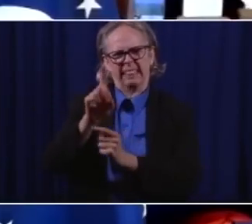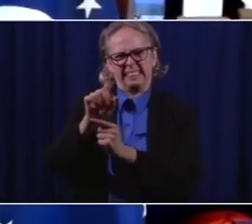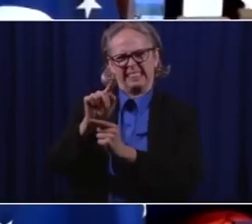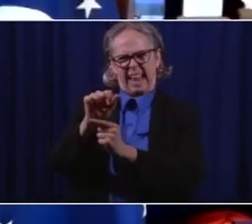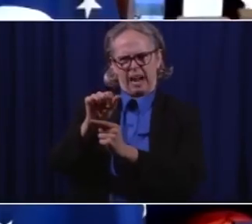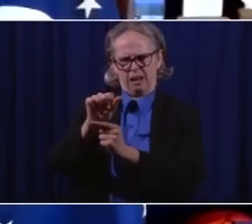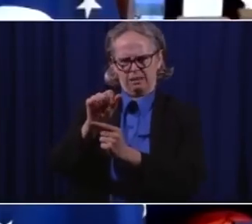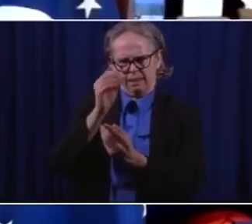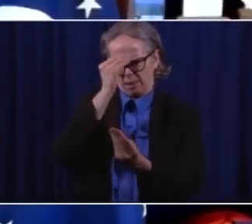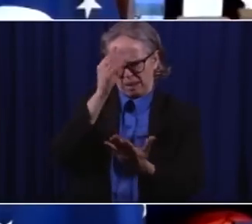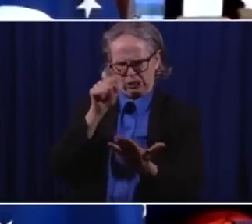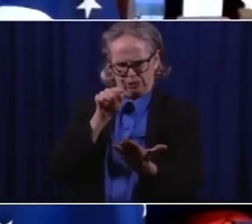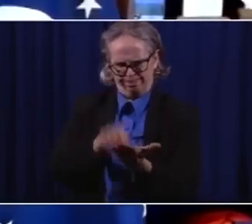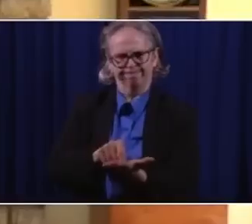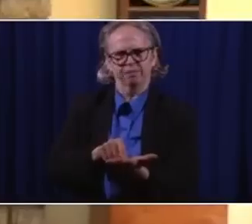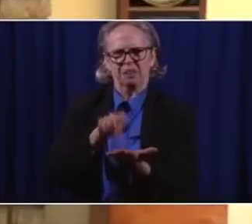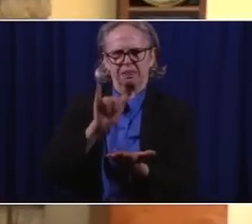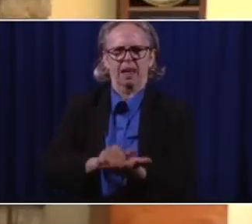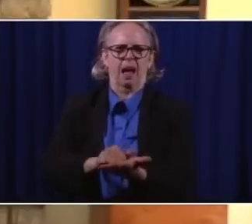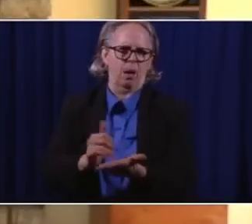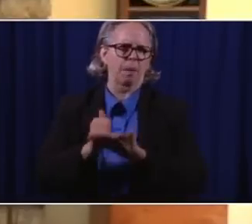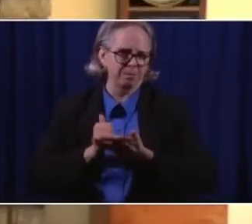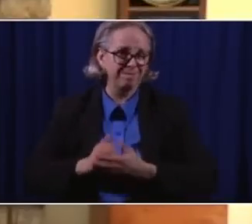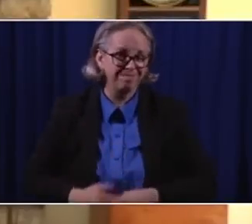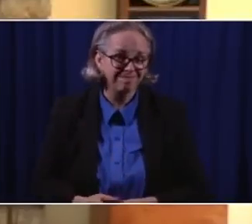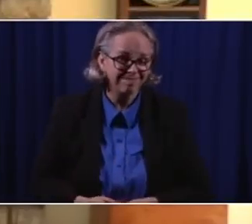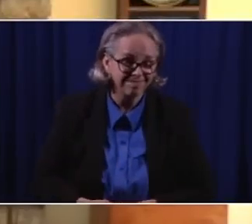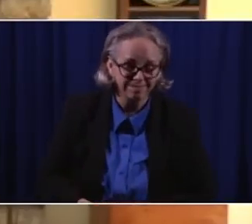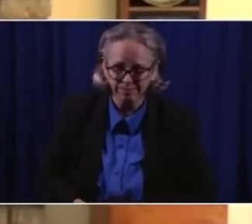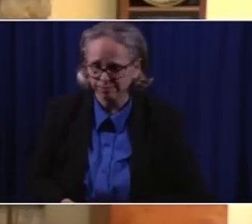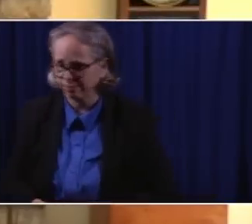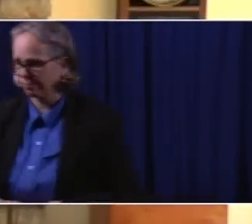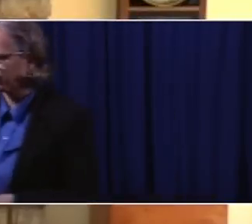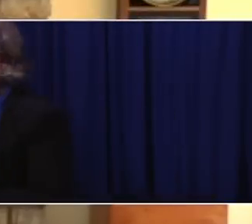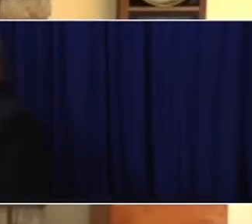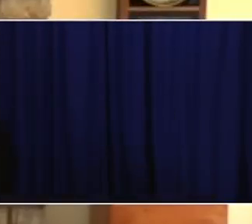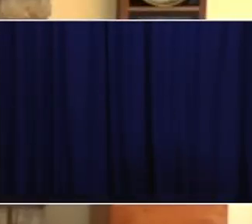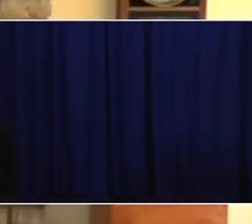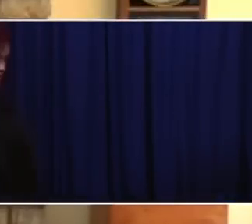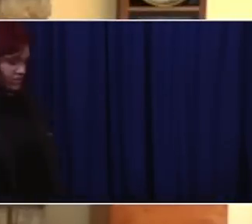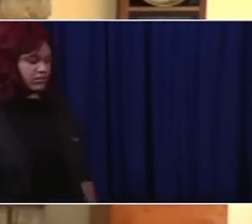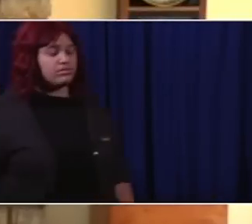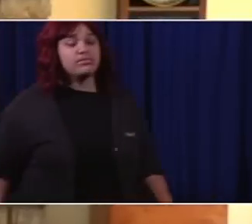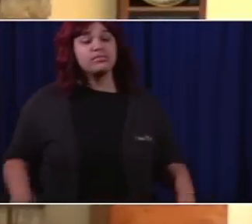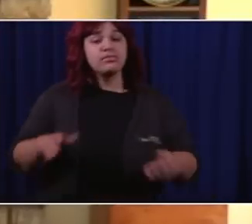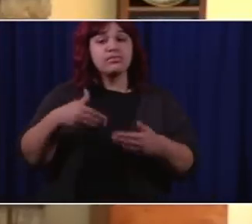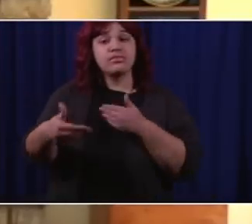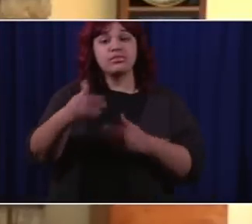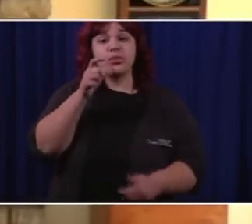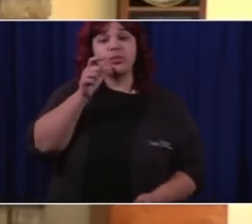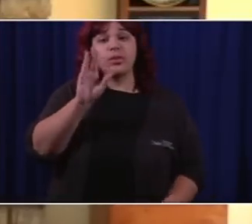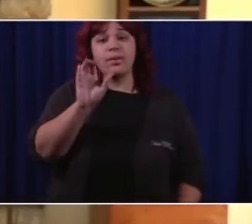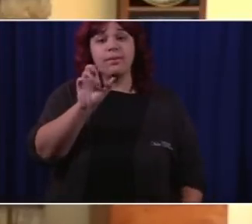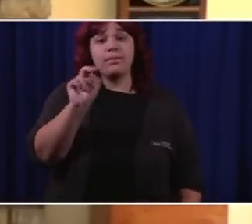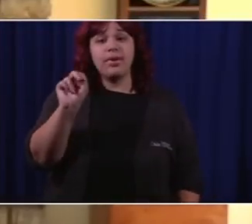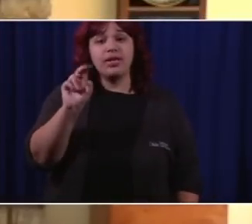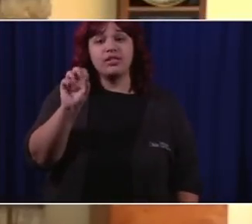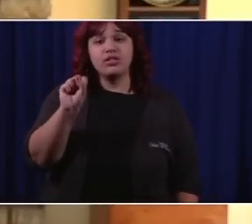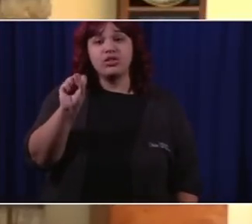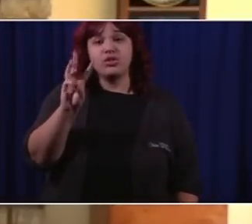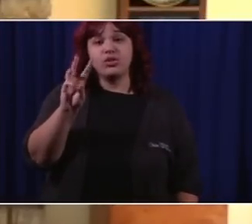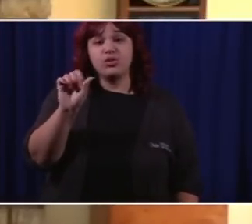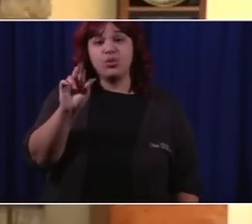process. Next question is from Ben Schwartz at WCPO in Cincinnati. Hi,